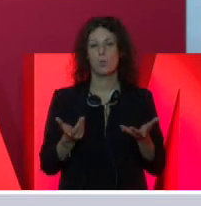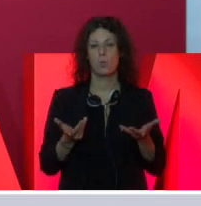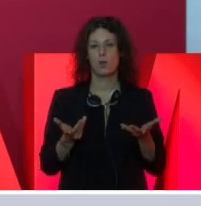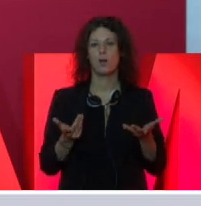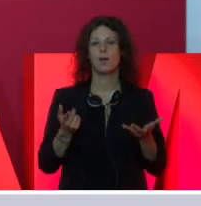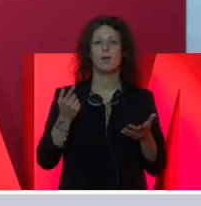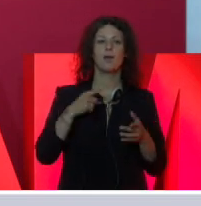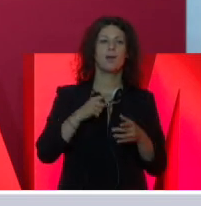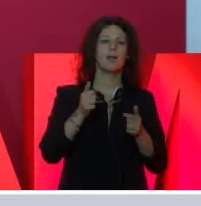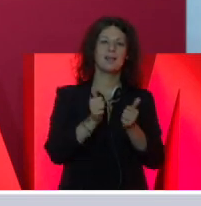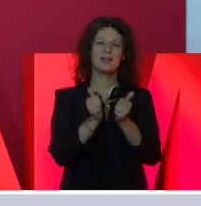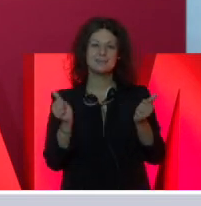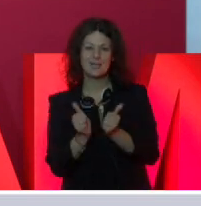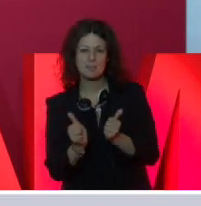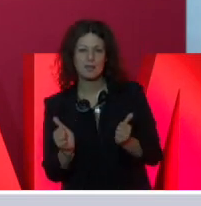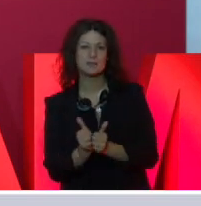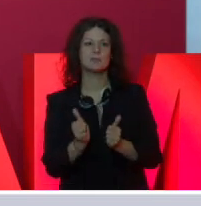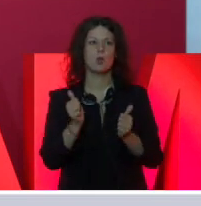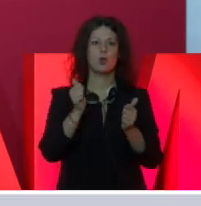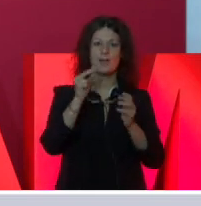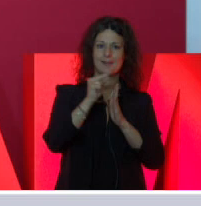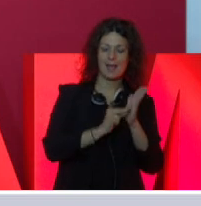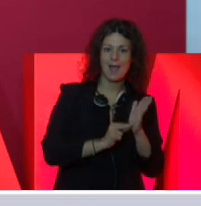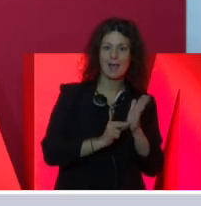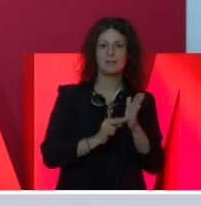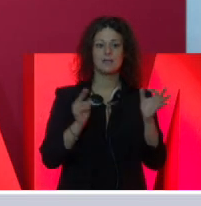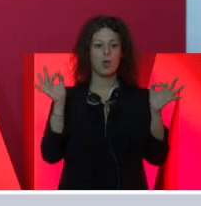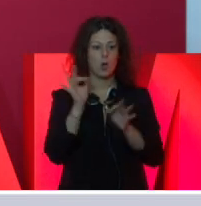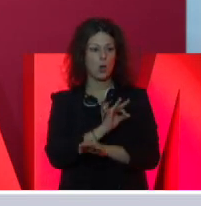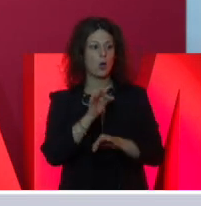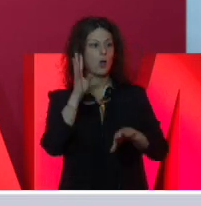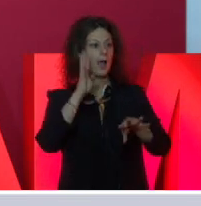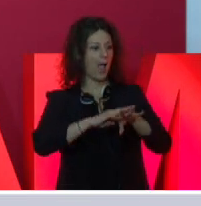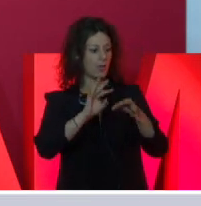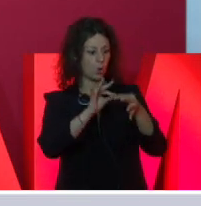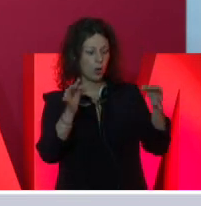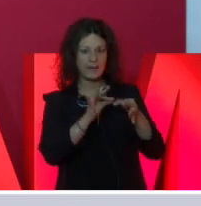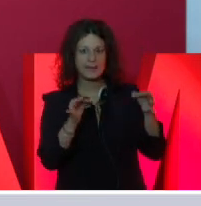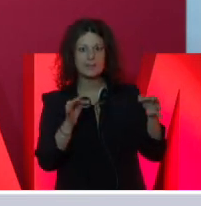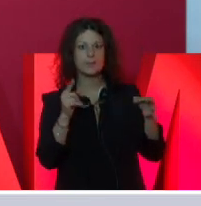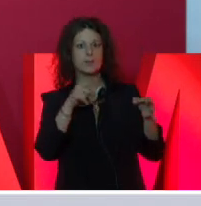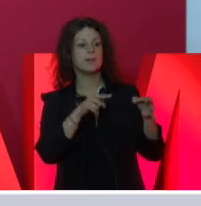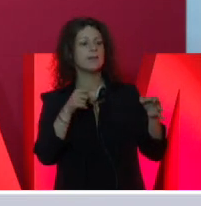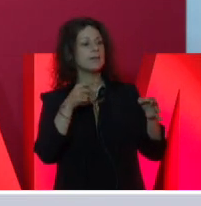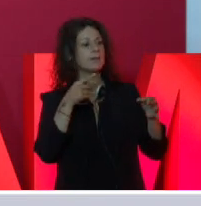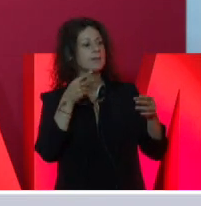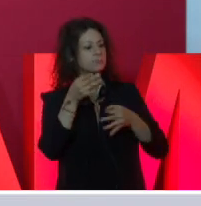something is happening. We hear about explainable AI, discrimination aware, data mining,